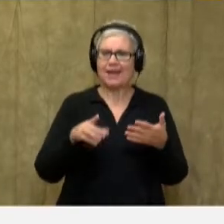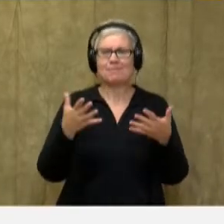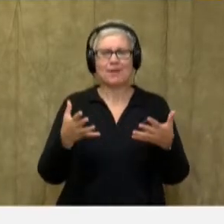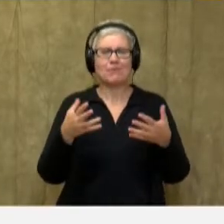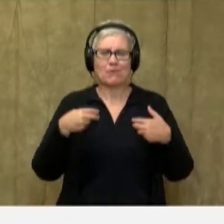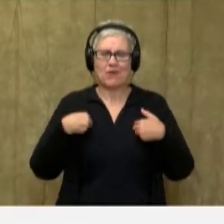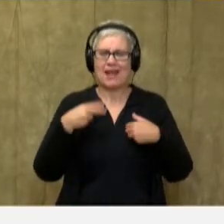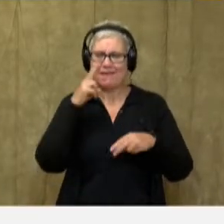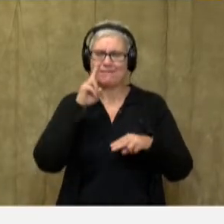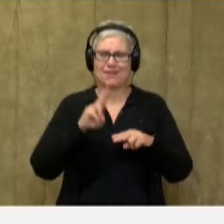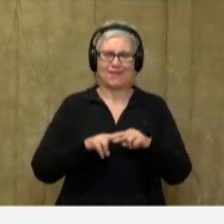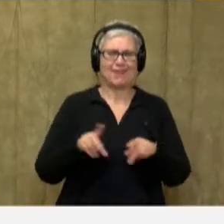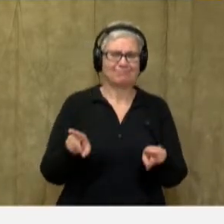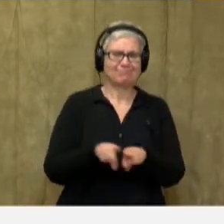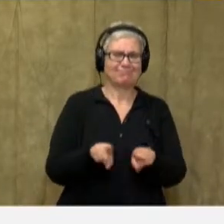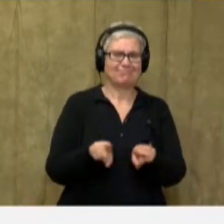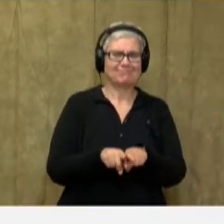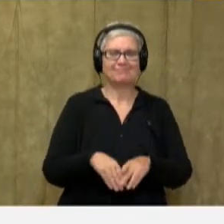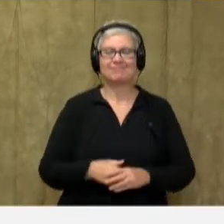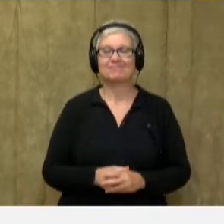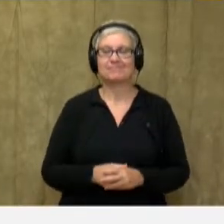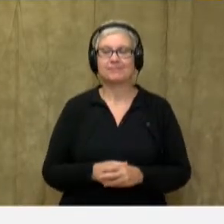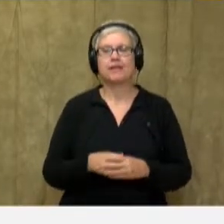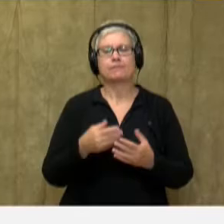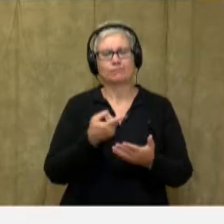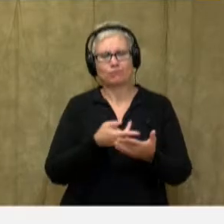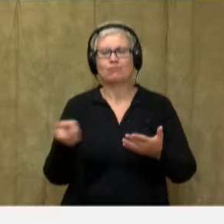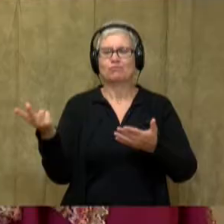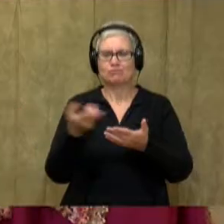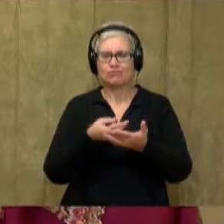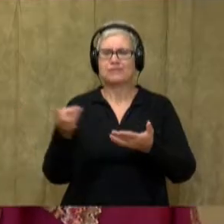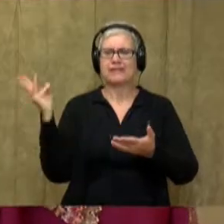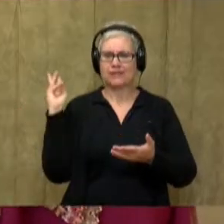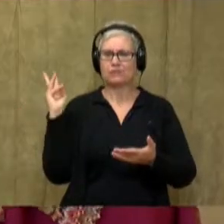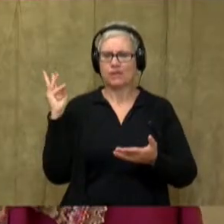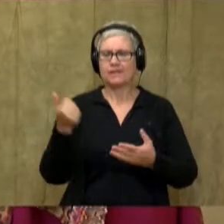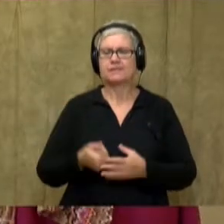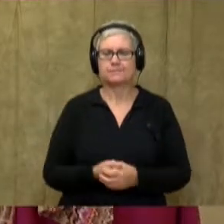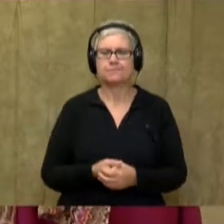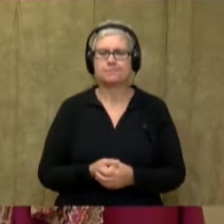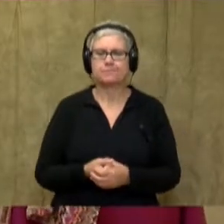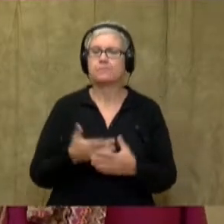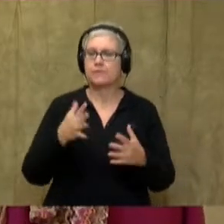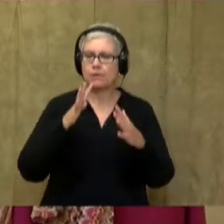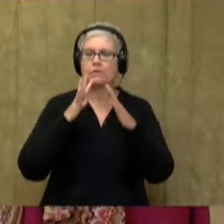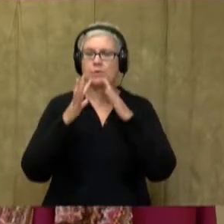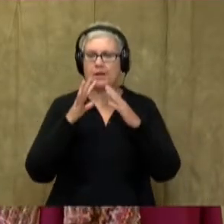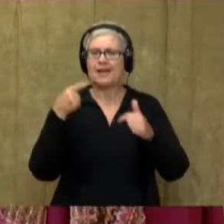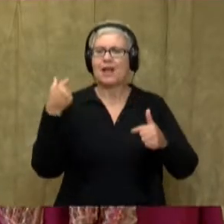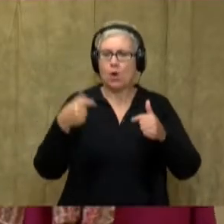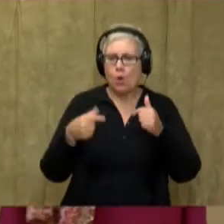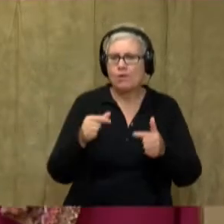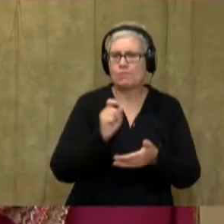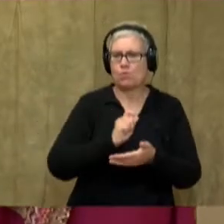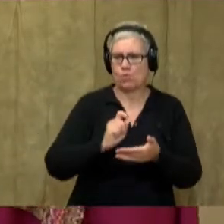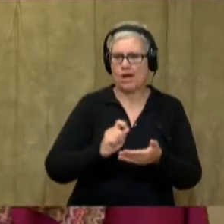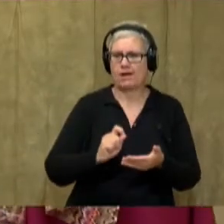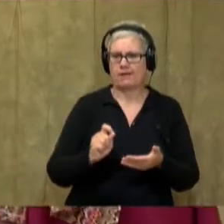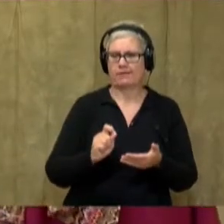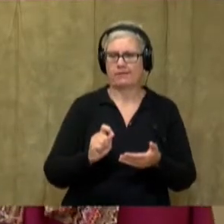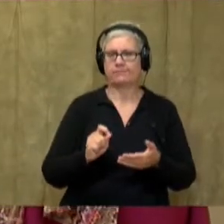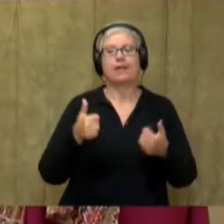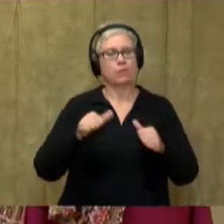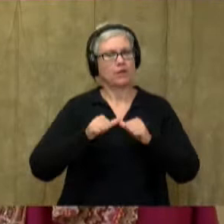okay? All right, so over the last few weeks, we have been talking about argumentative writing, and we're